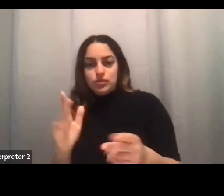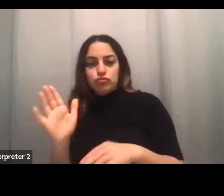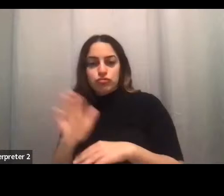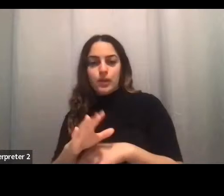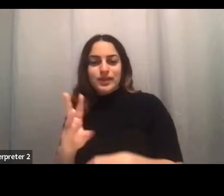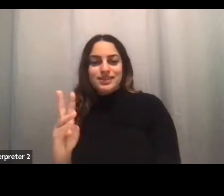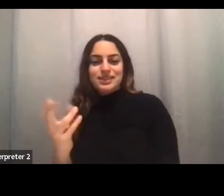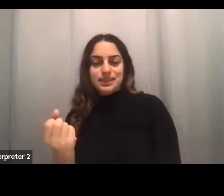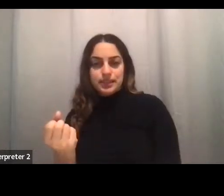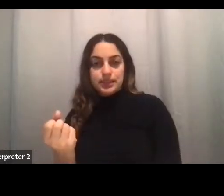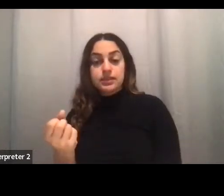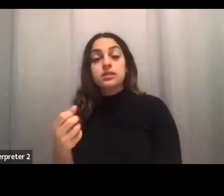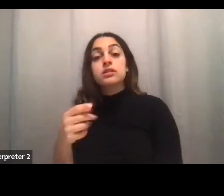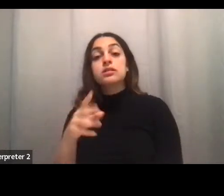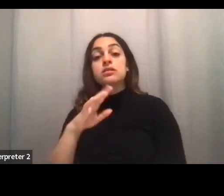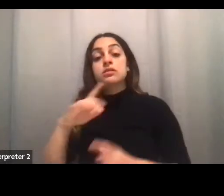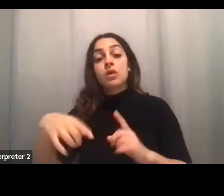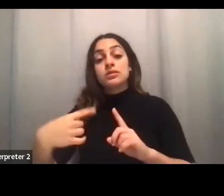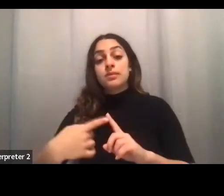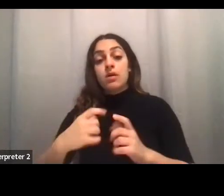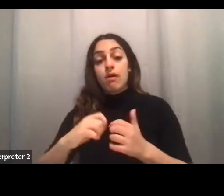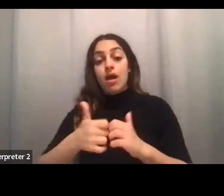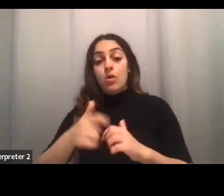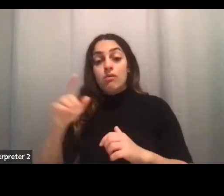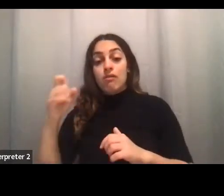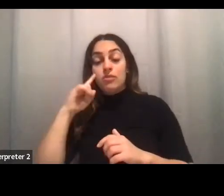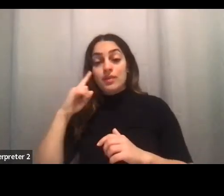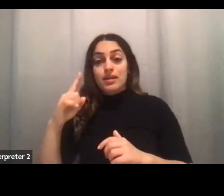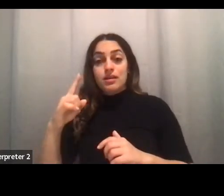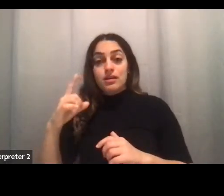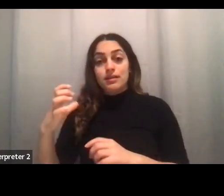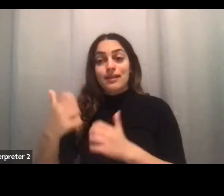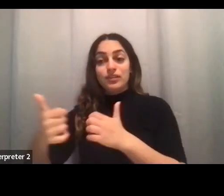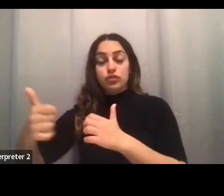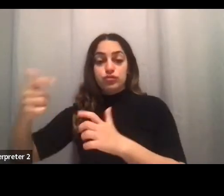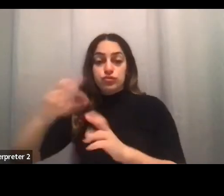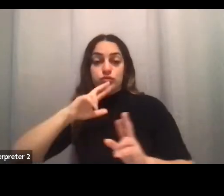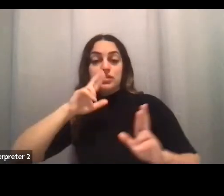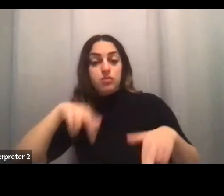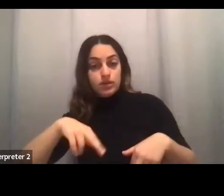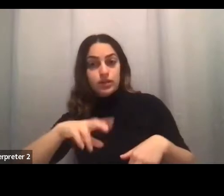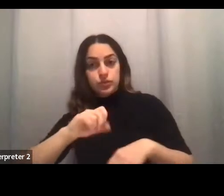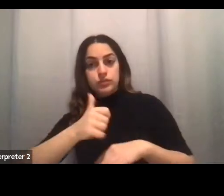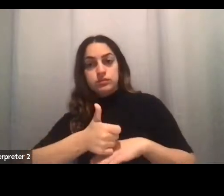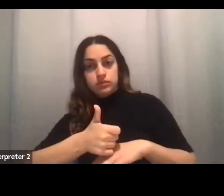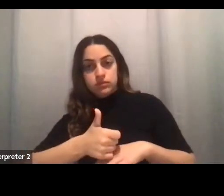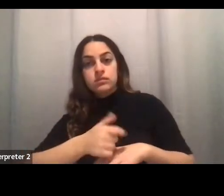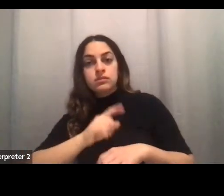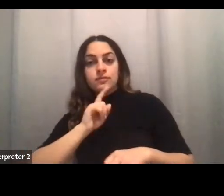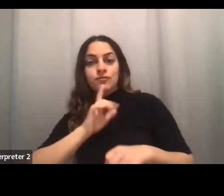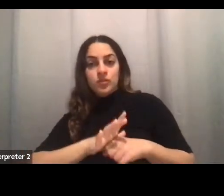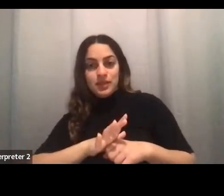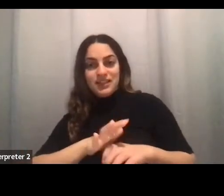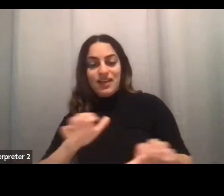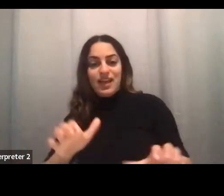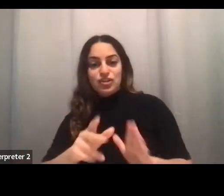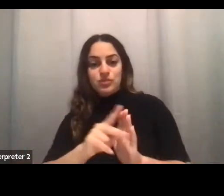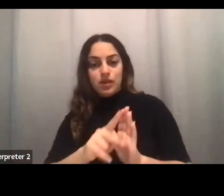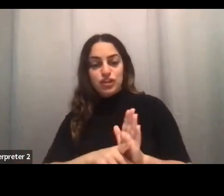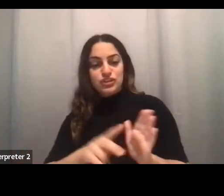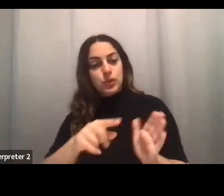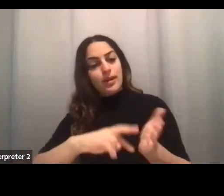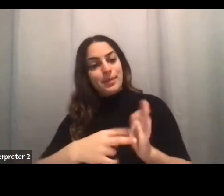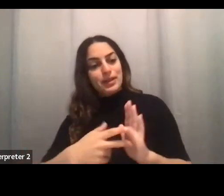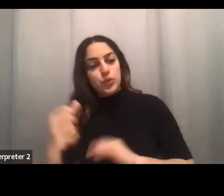talks about how government officials responded to those protests by developing affirmative action policies meant to overcome industry